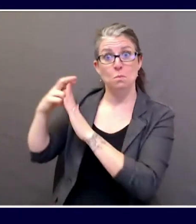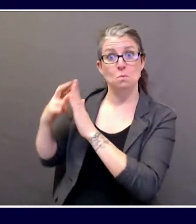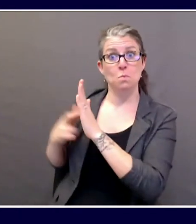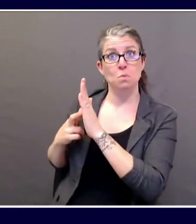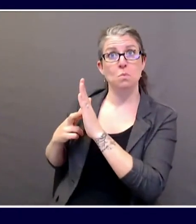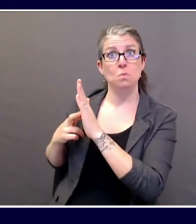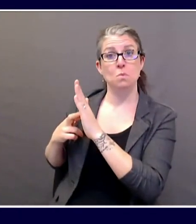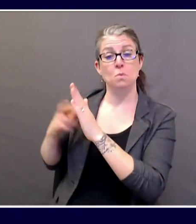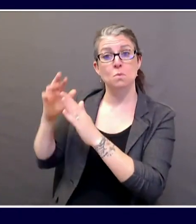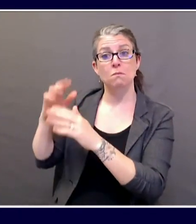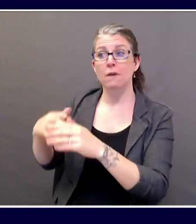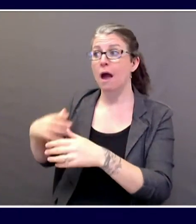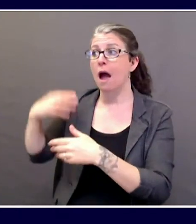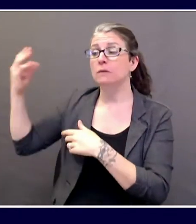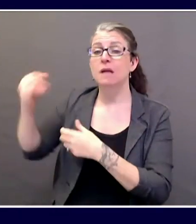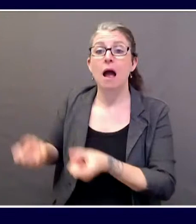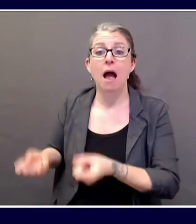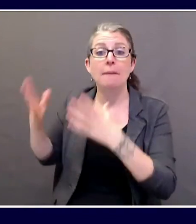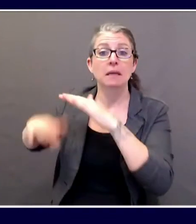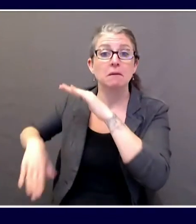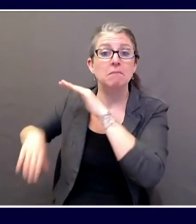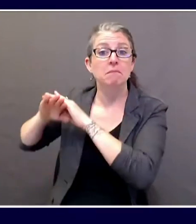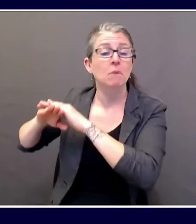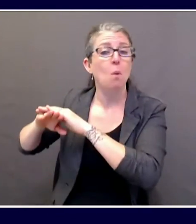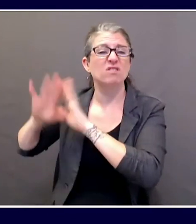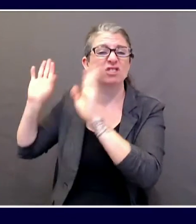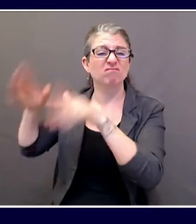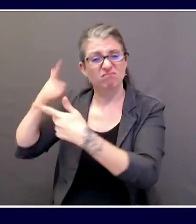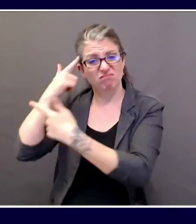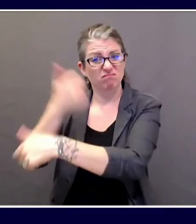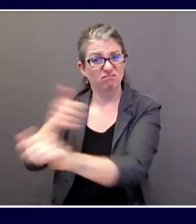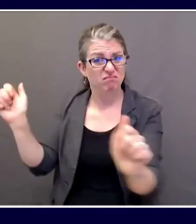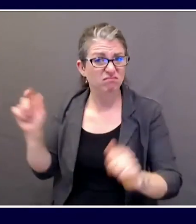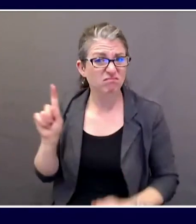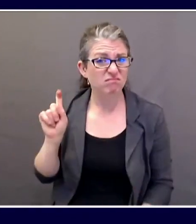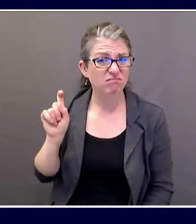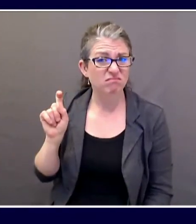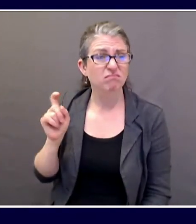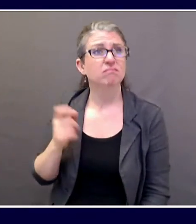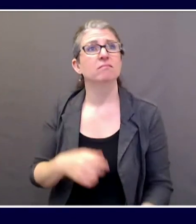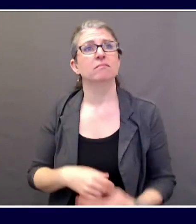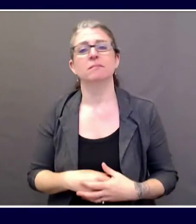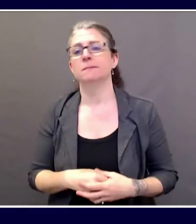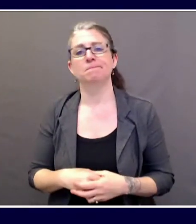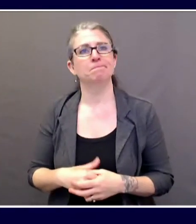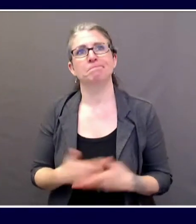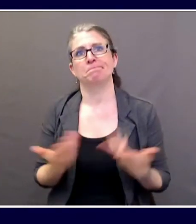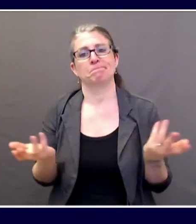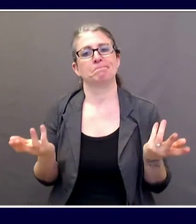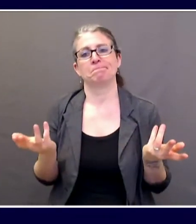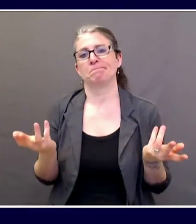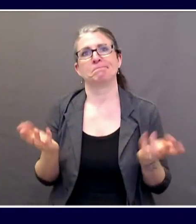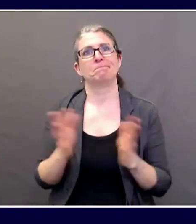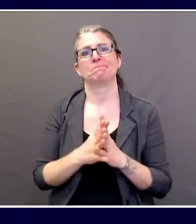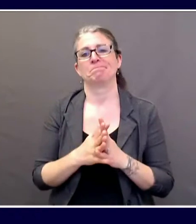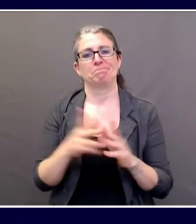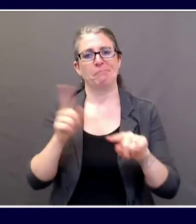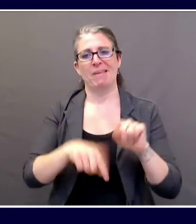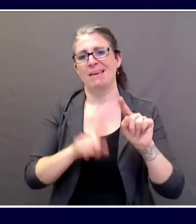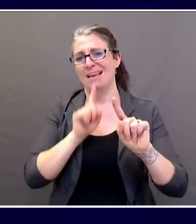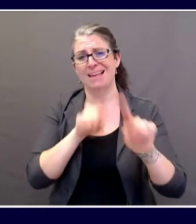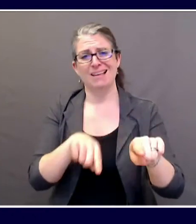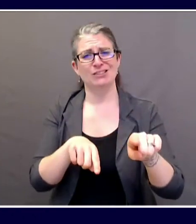be and how policy may evolve around that in coming months. But what I can agree with for sure is